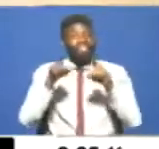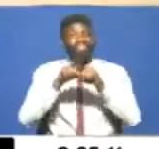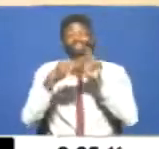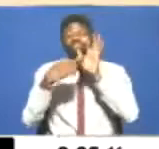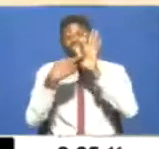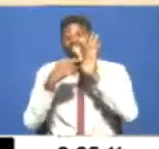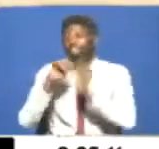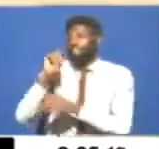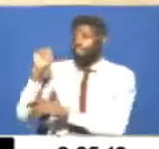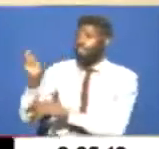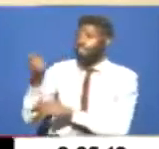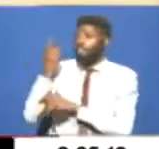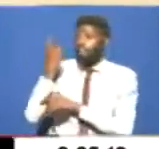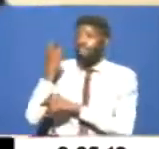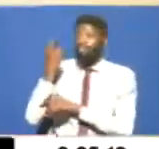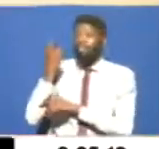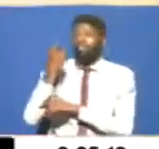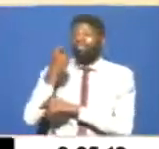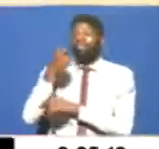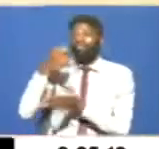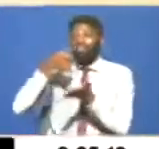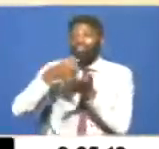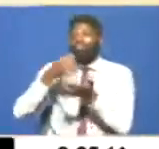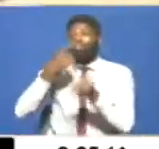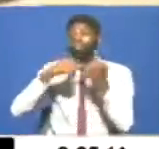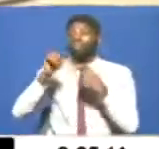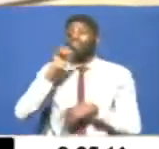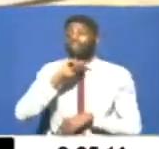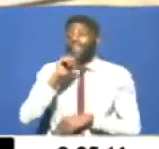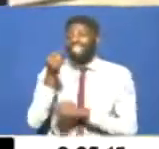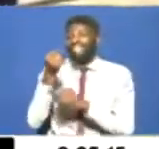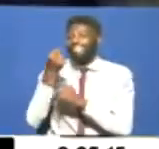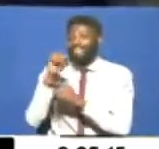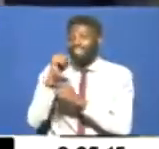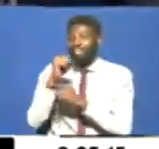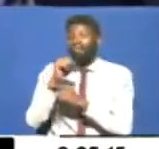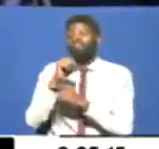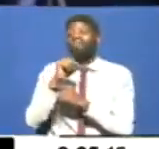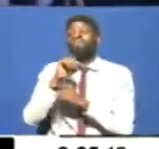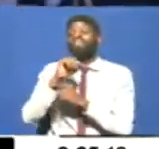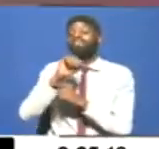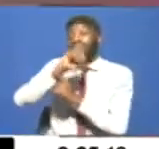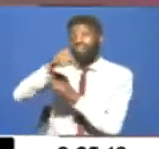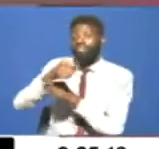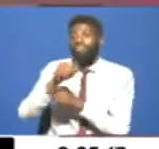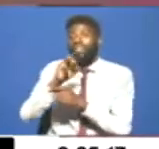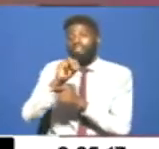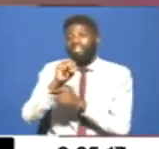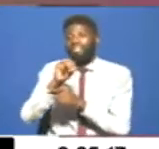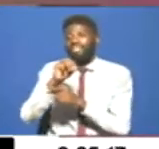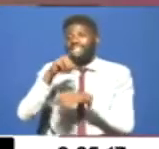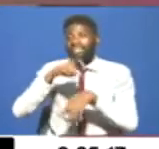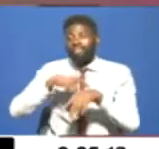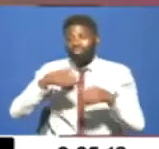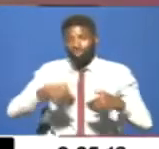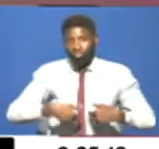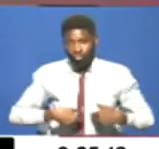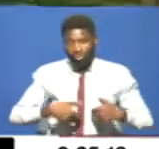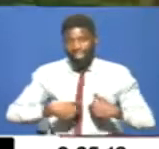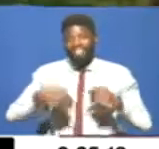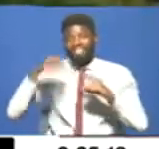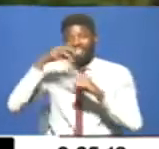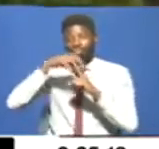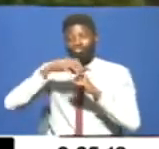the track, having won the silver medal over 5,000 meters at the 2006 World Junior Championships in